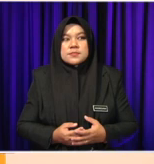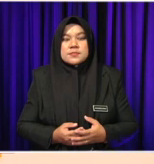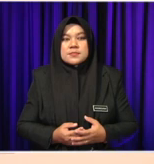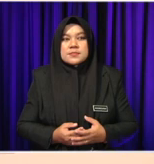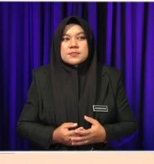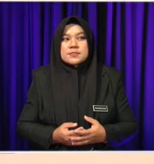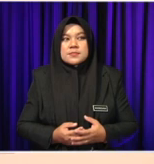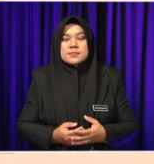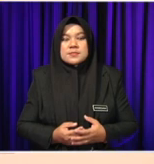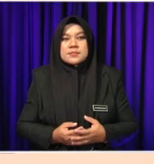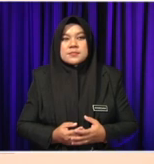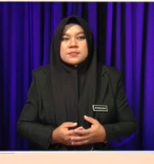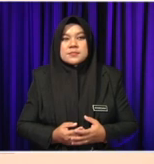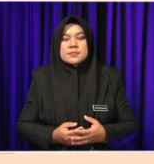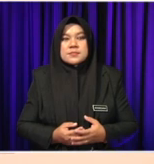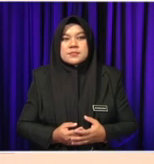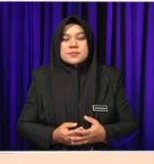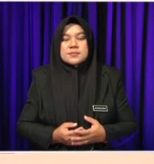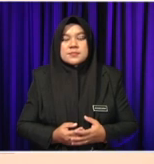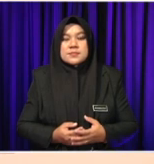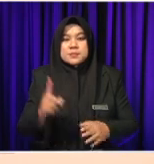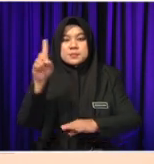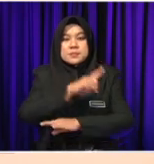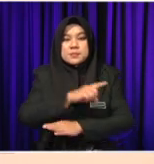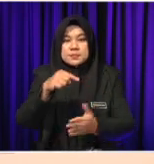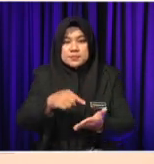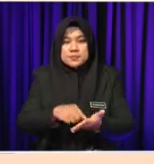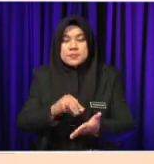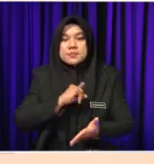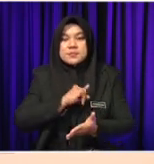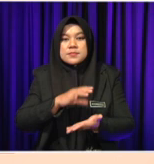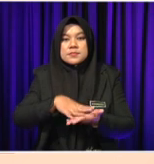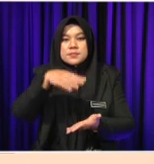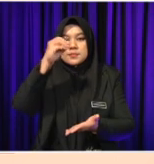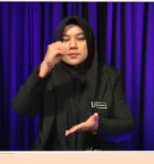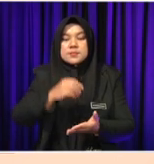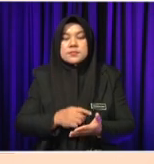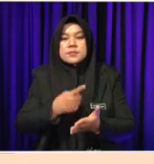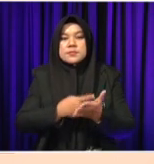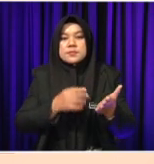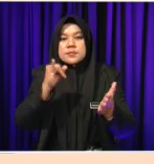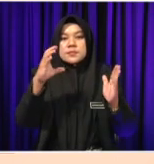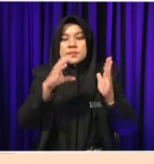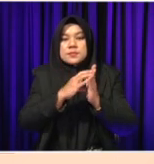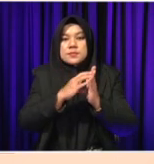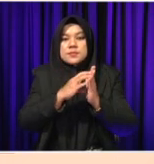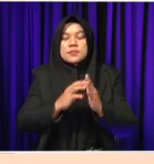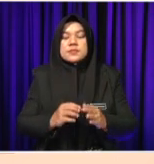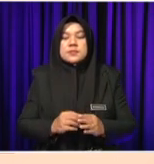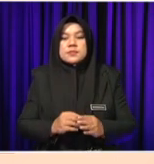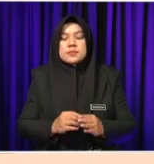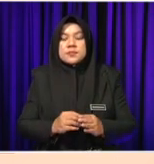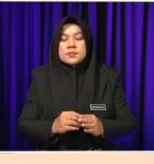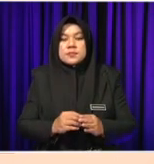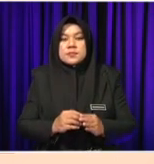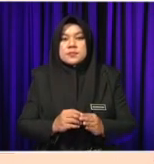Hafiz. Over to you. Today, I learned what is stanza, right, and rhyme. Good. You have learned